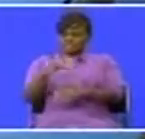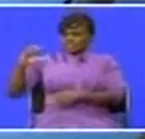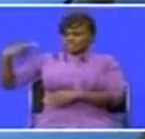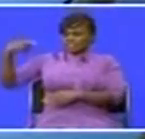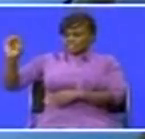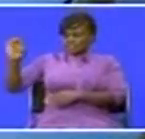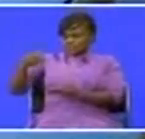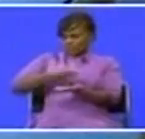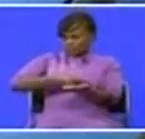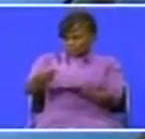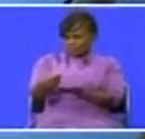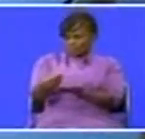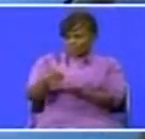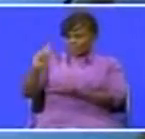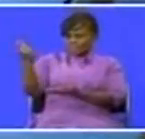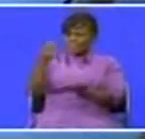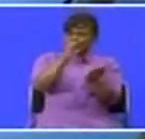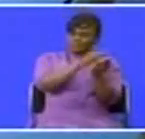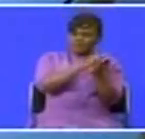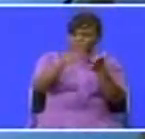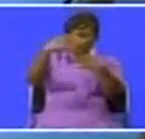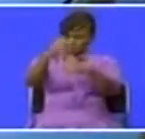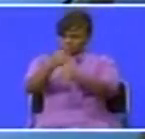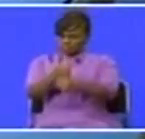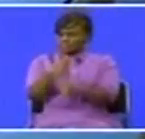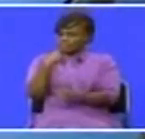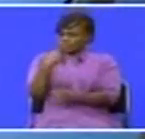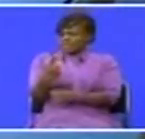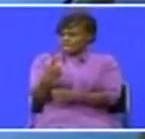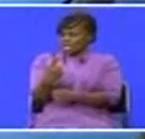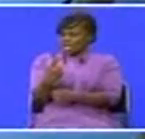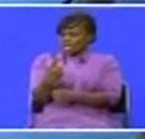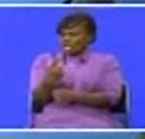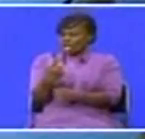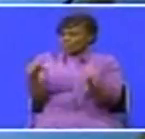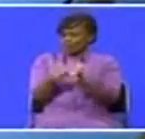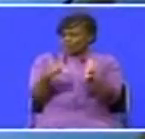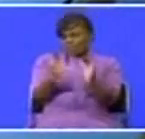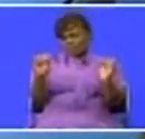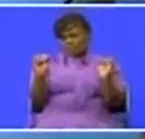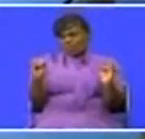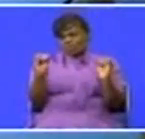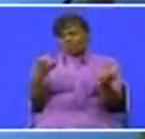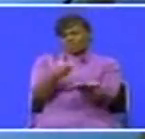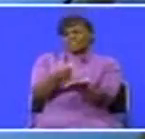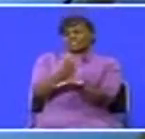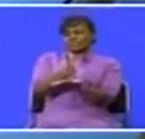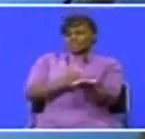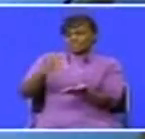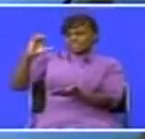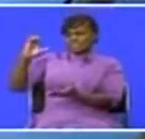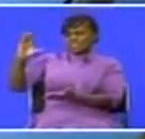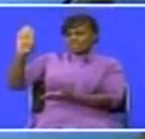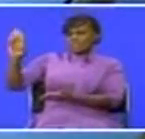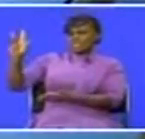being put under receivership, the Kenya Bankers Association has maintained that all was not lost in the financial sector. The CBK Governor,